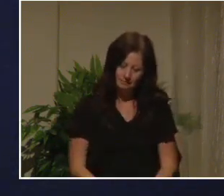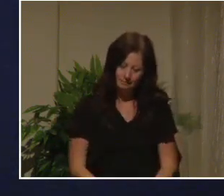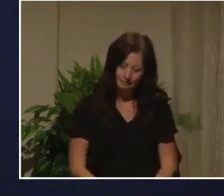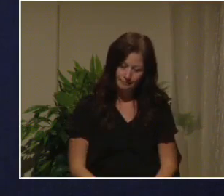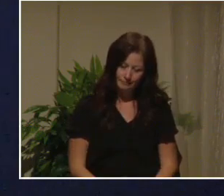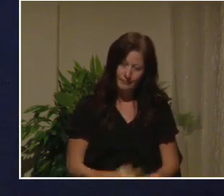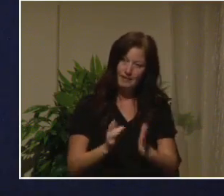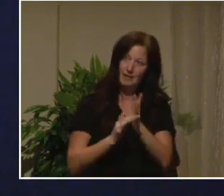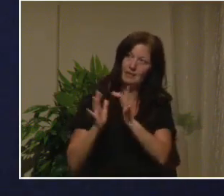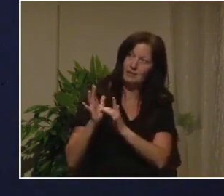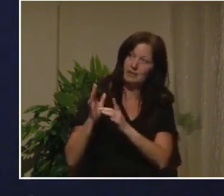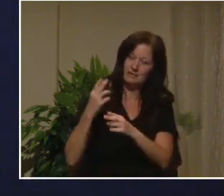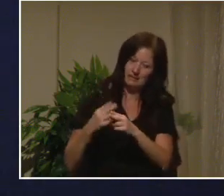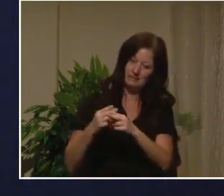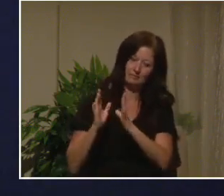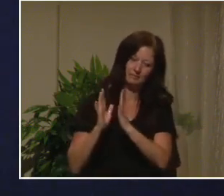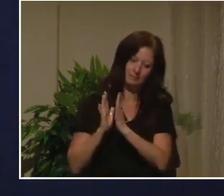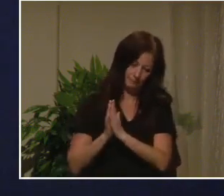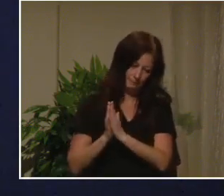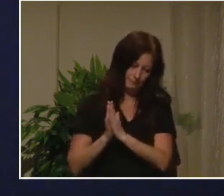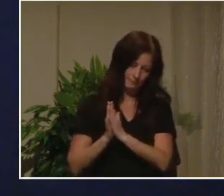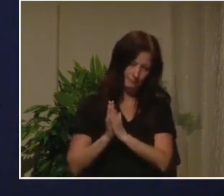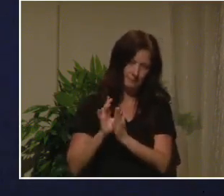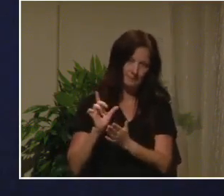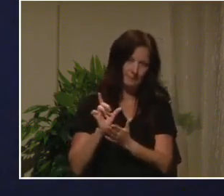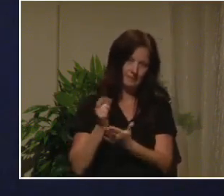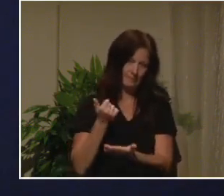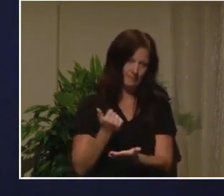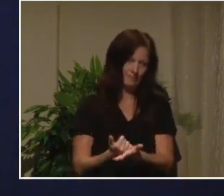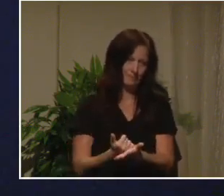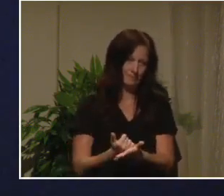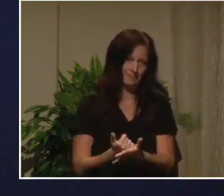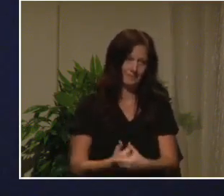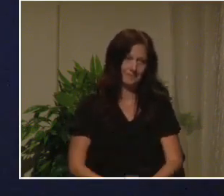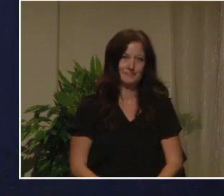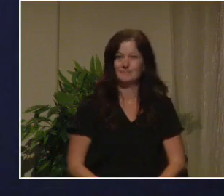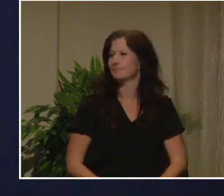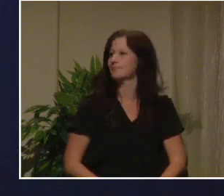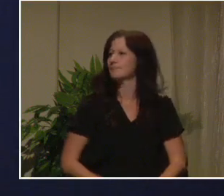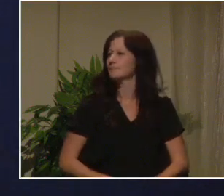And it's in Jesus' name we pray. Amen.